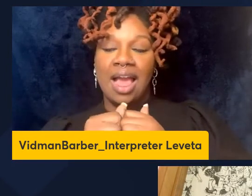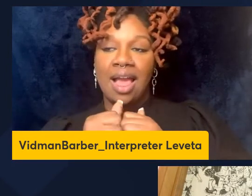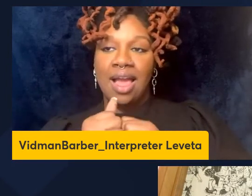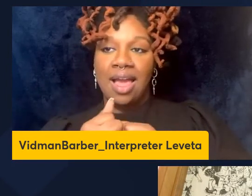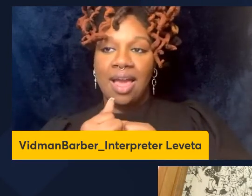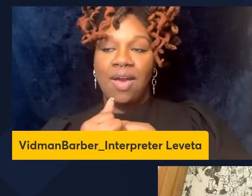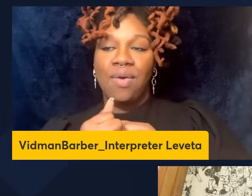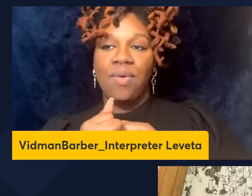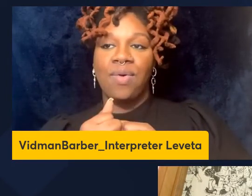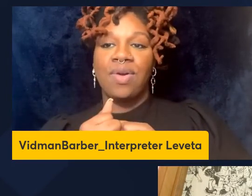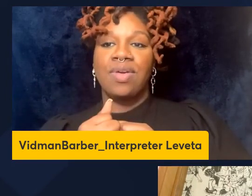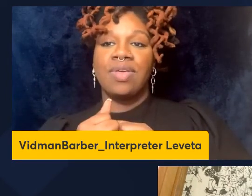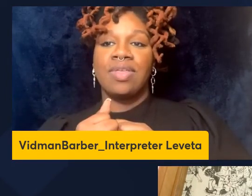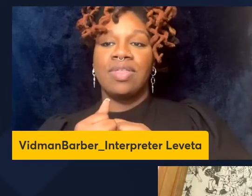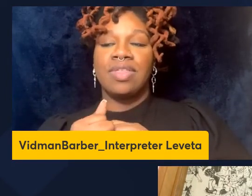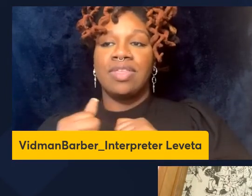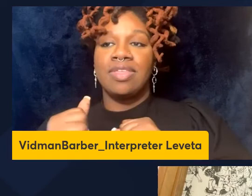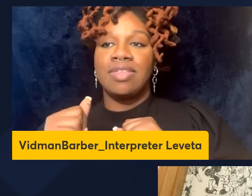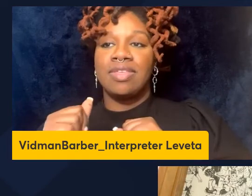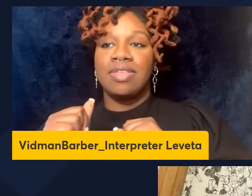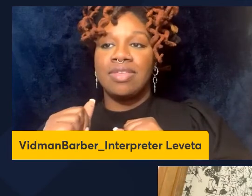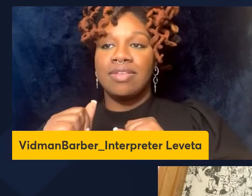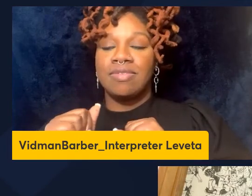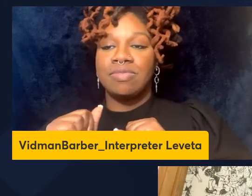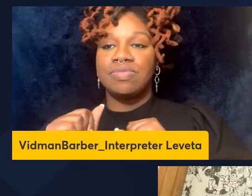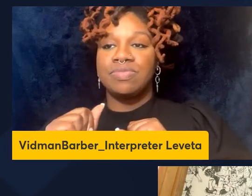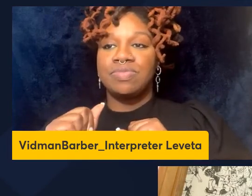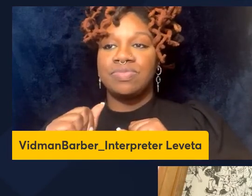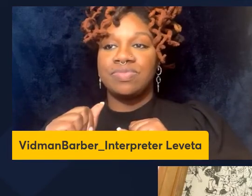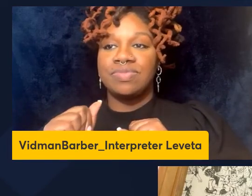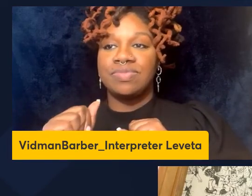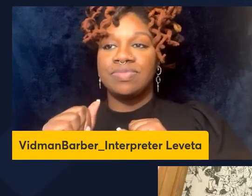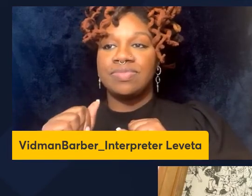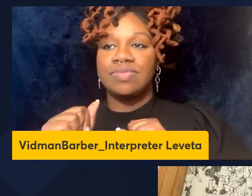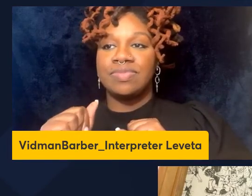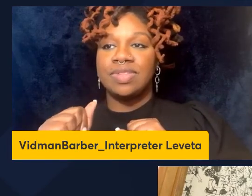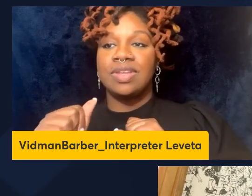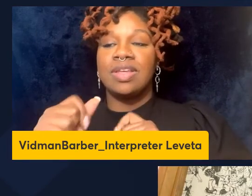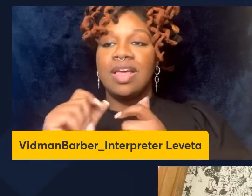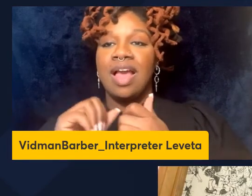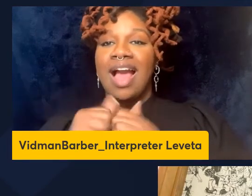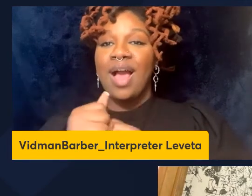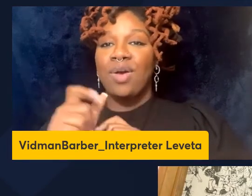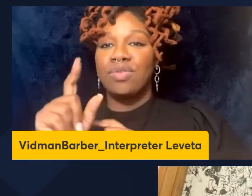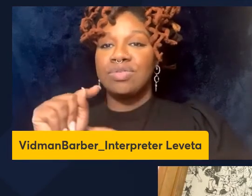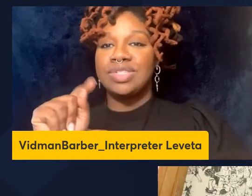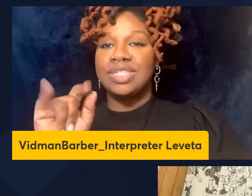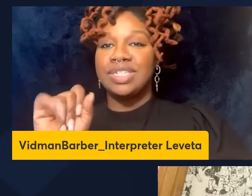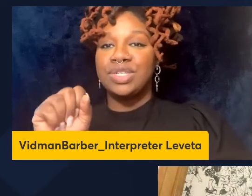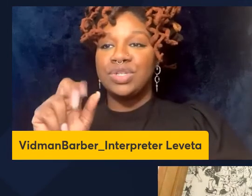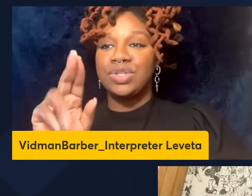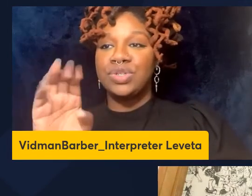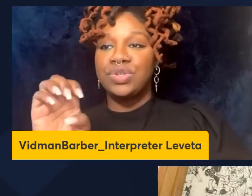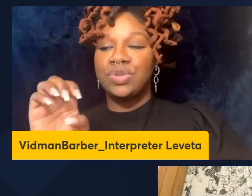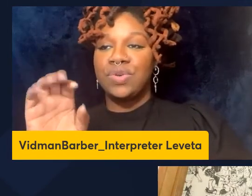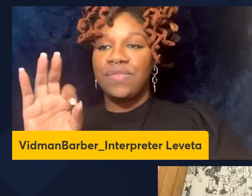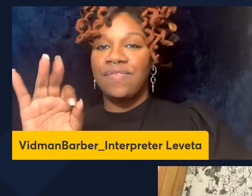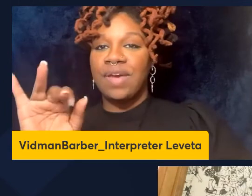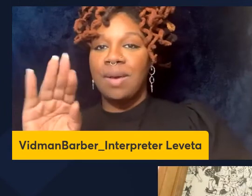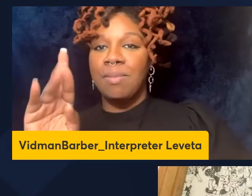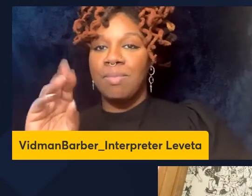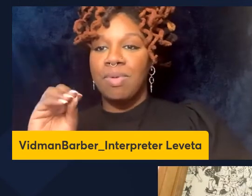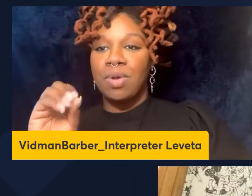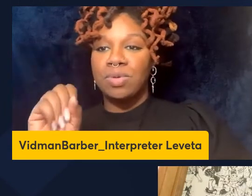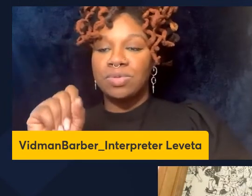signaling regulates fibroblast subpopulation dynamics in tissue fibrosis and using novel biomaterials to determine how